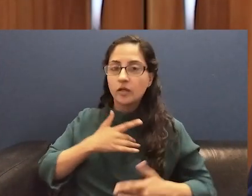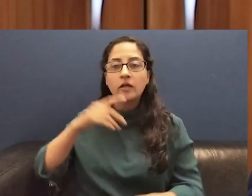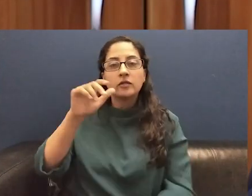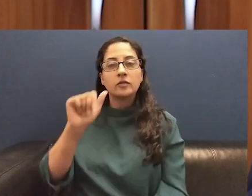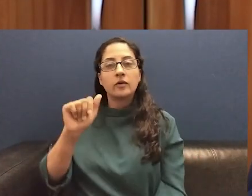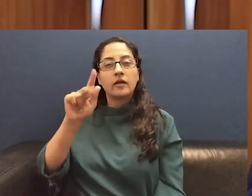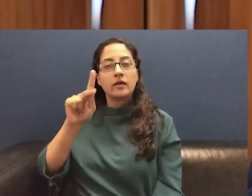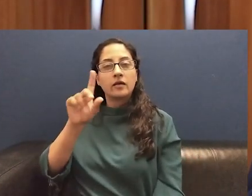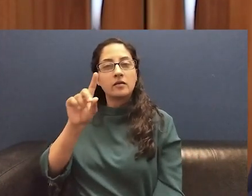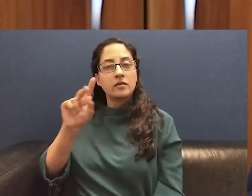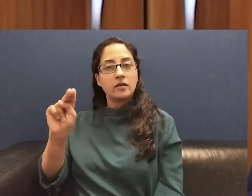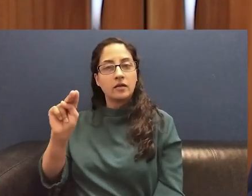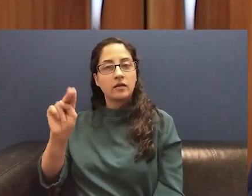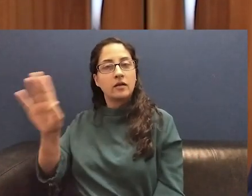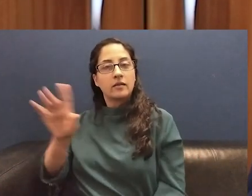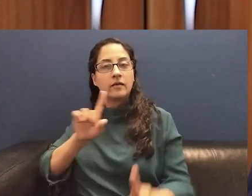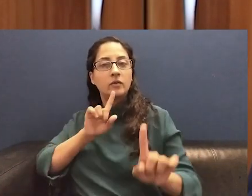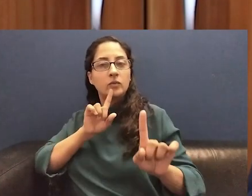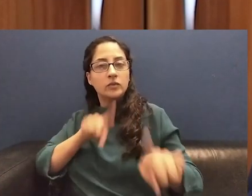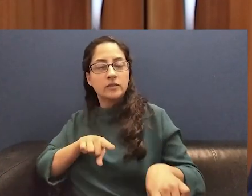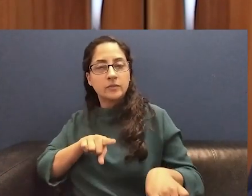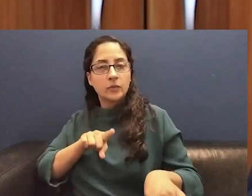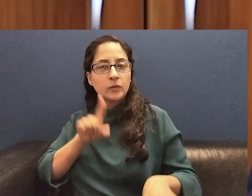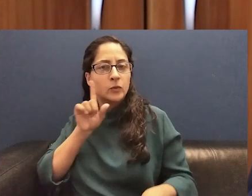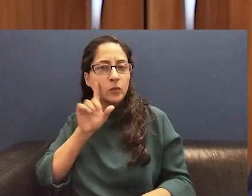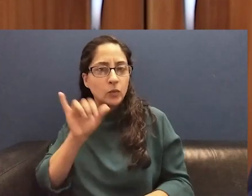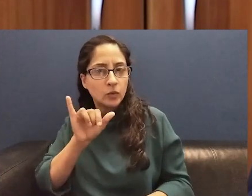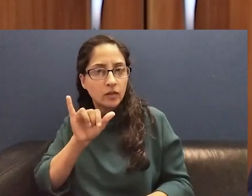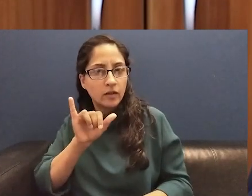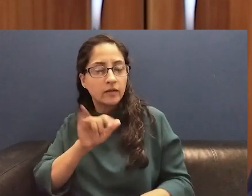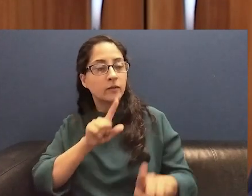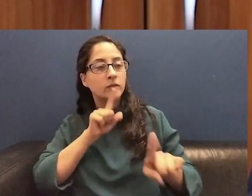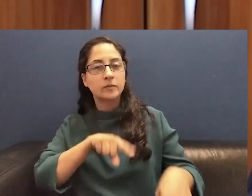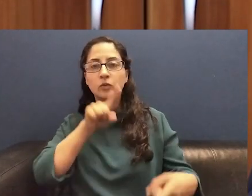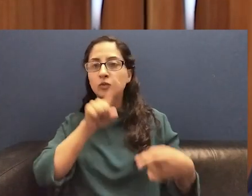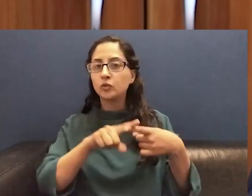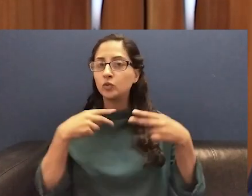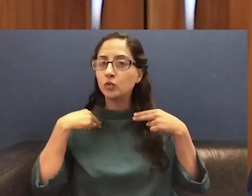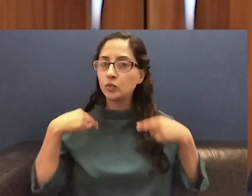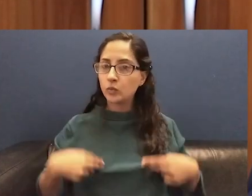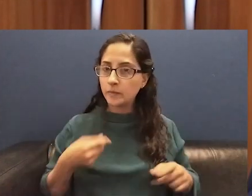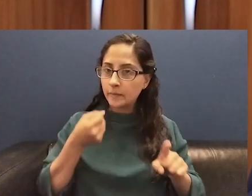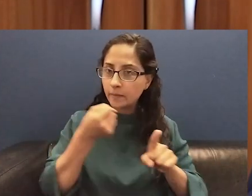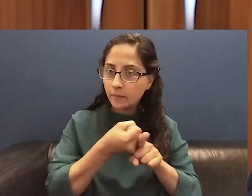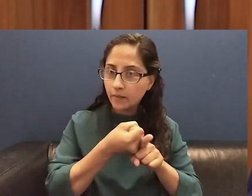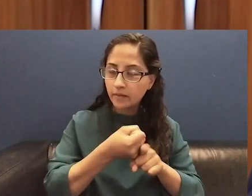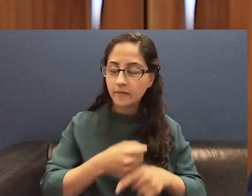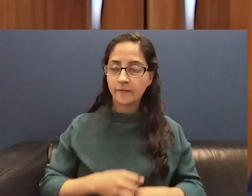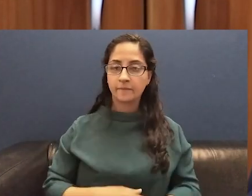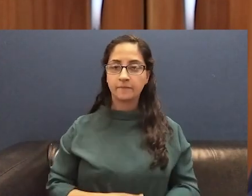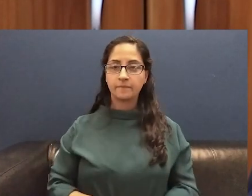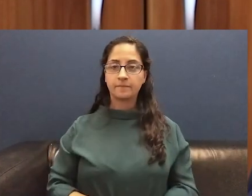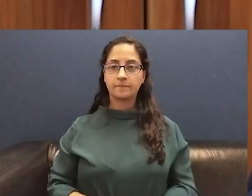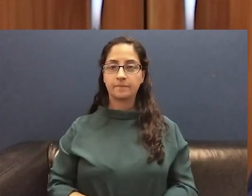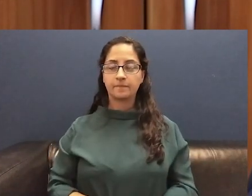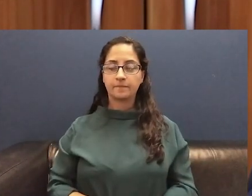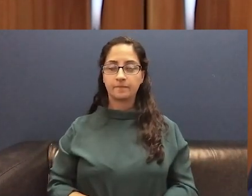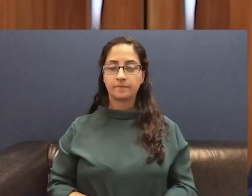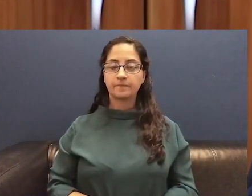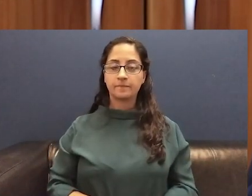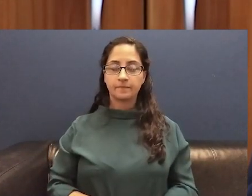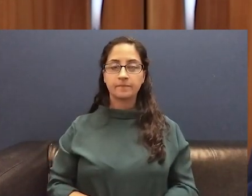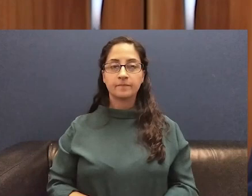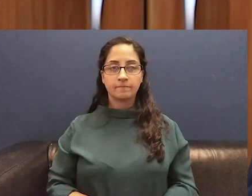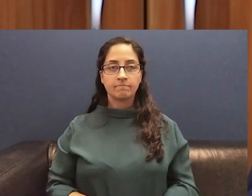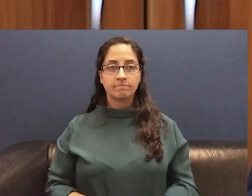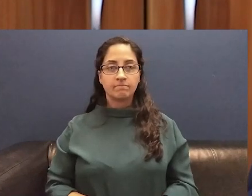Well, we focused on two main areas, and we shaped